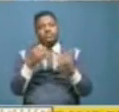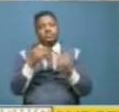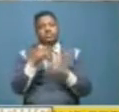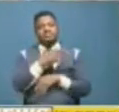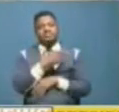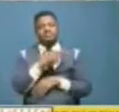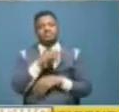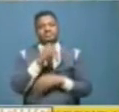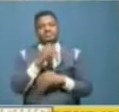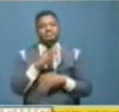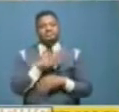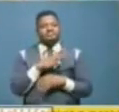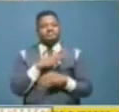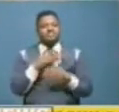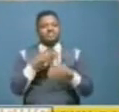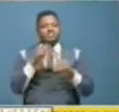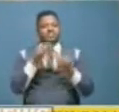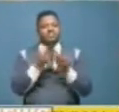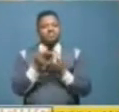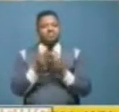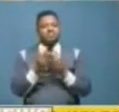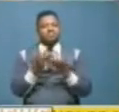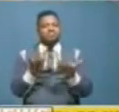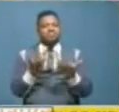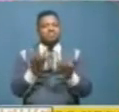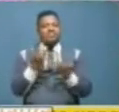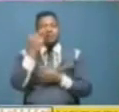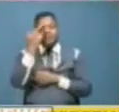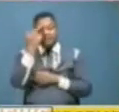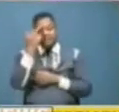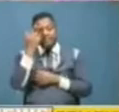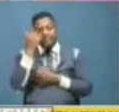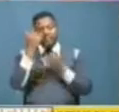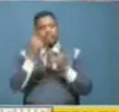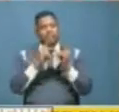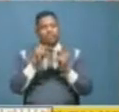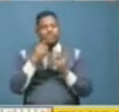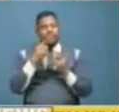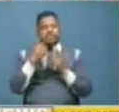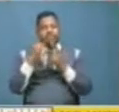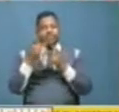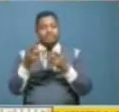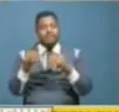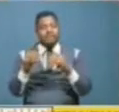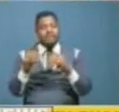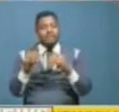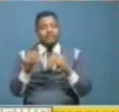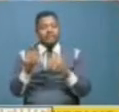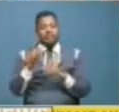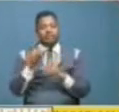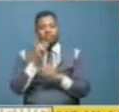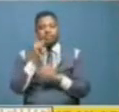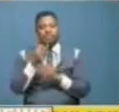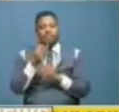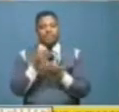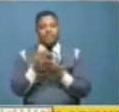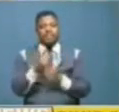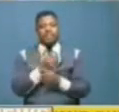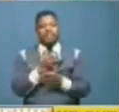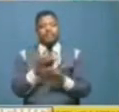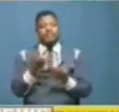We don't make good sales these days because a lot of people who visit the market do not buy anything.